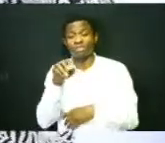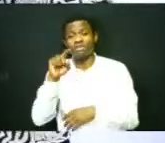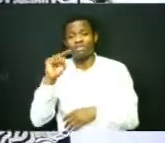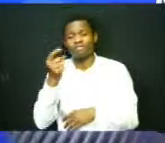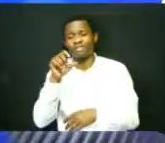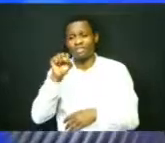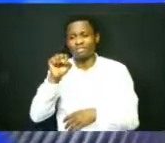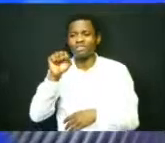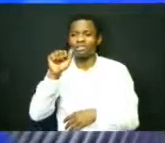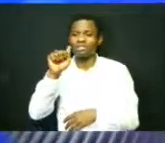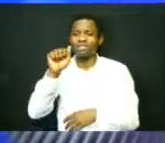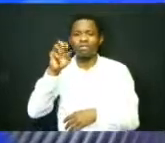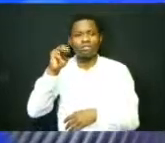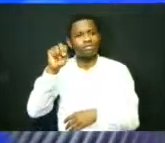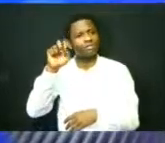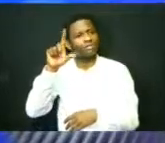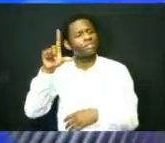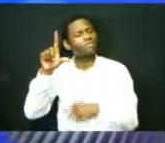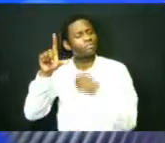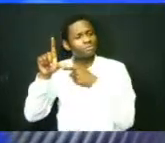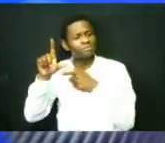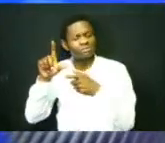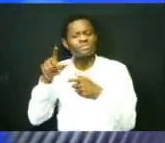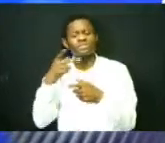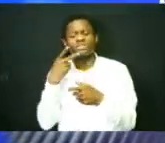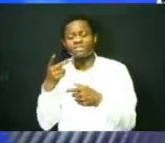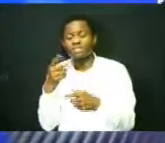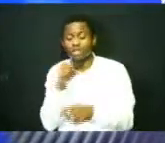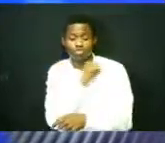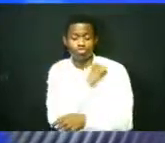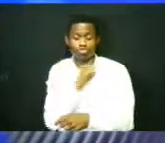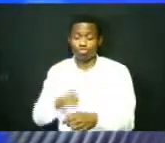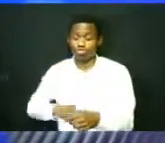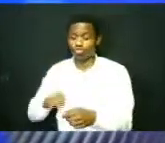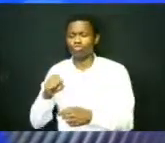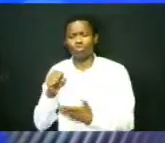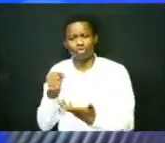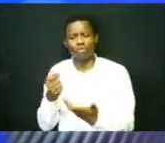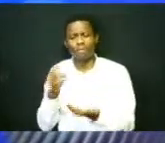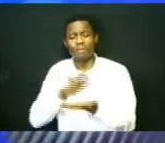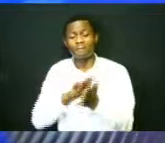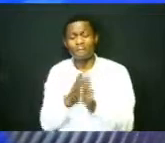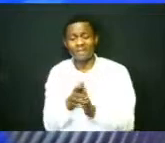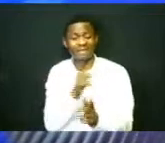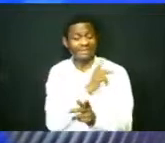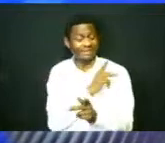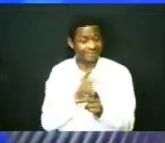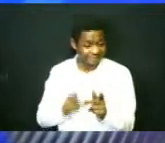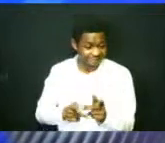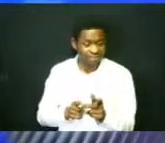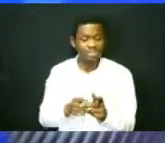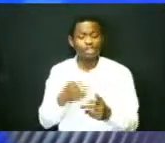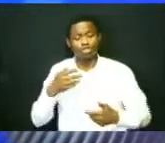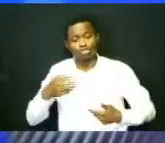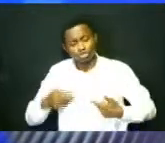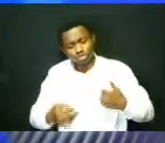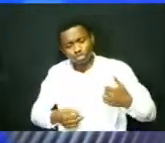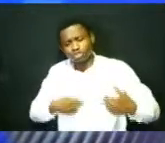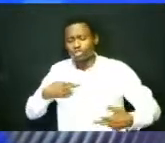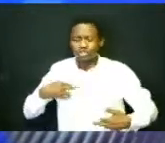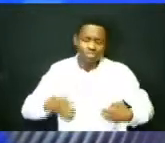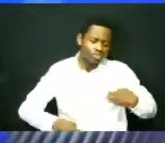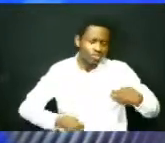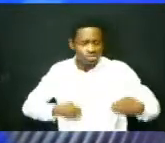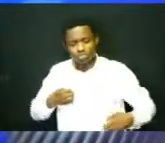15:19-24, you observe that Saul, when he became king, enjoyed the favor of God and was selected as a king for Israel. But